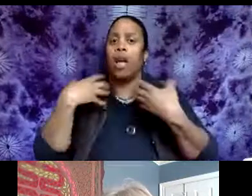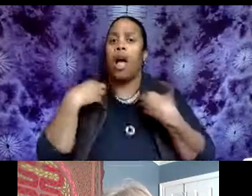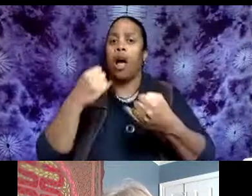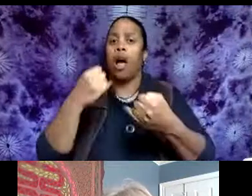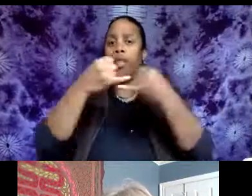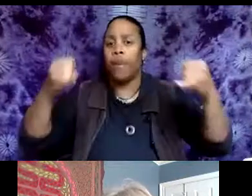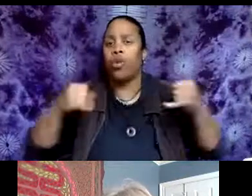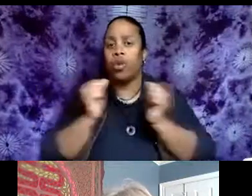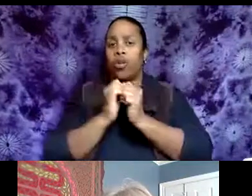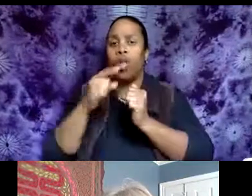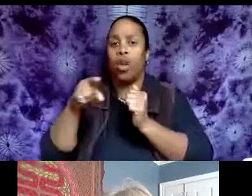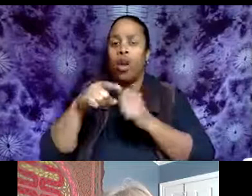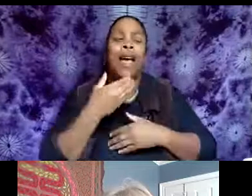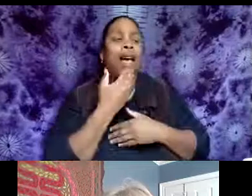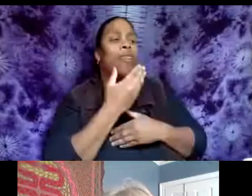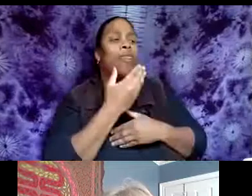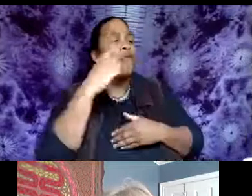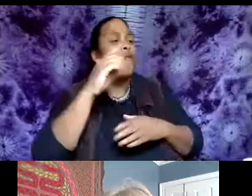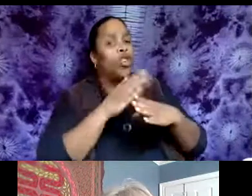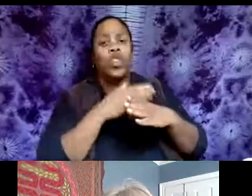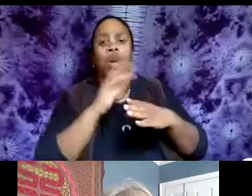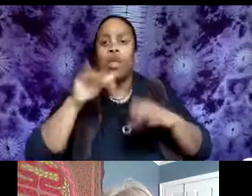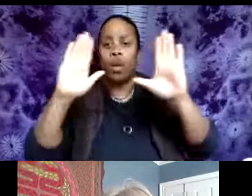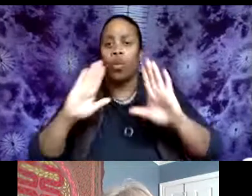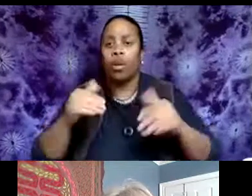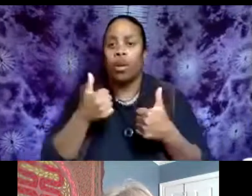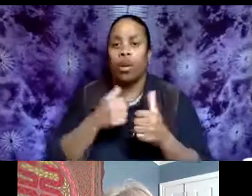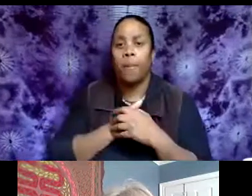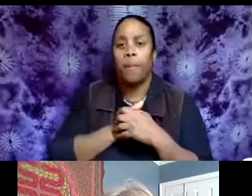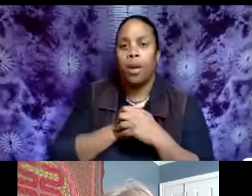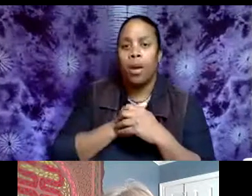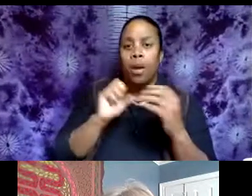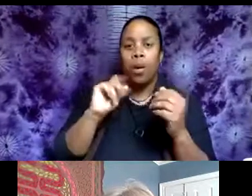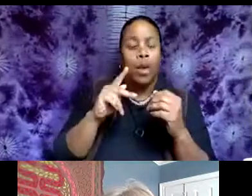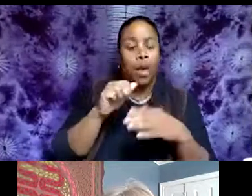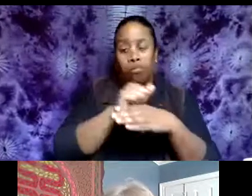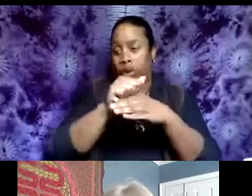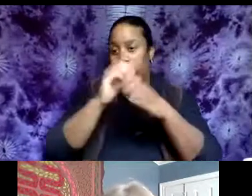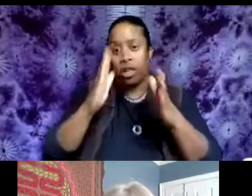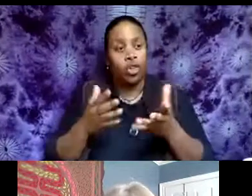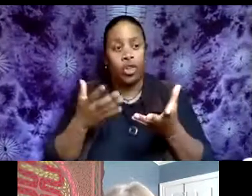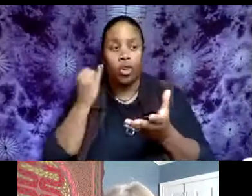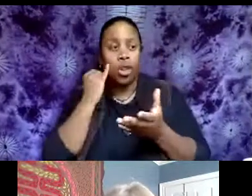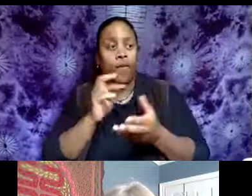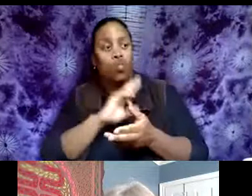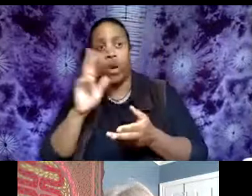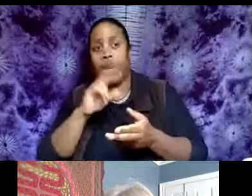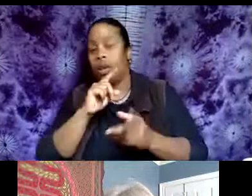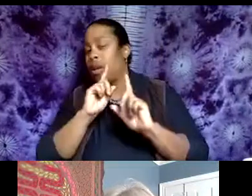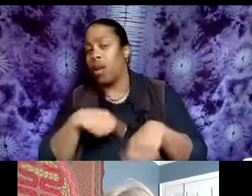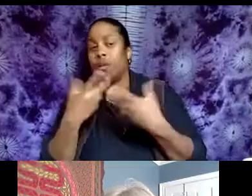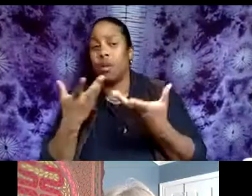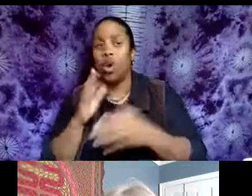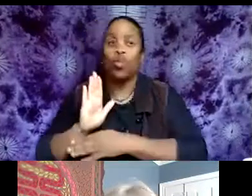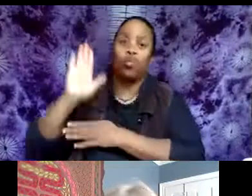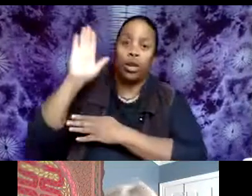Great. Thanks so much for sharing that. That was great. All right. So practitioners, if you are ready to answer, raise your hand